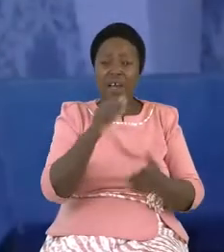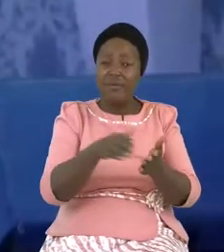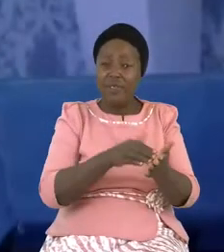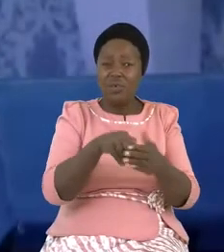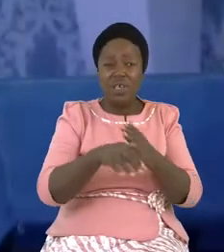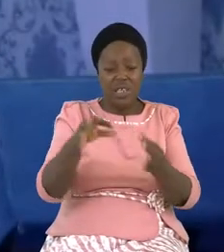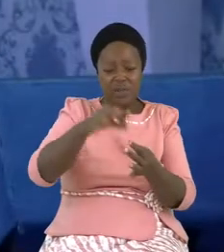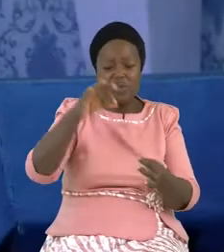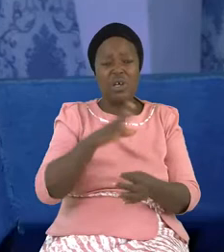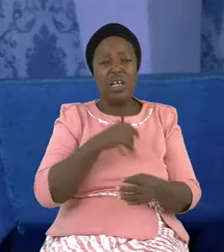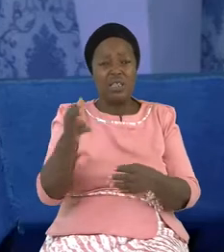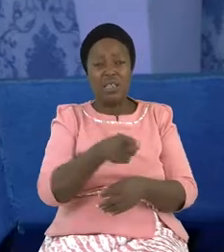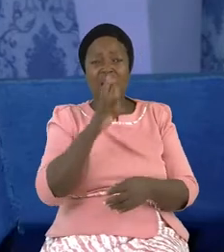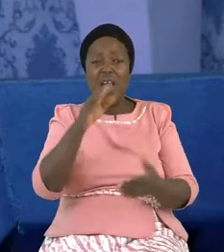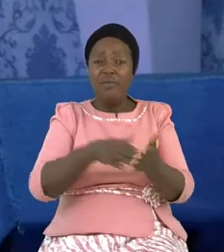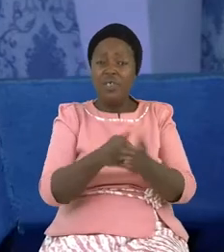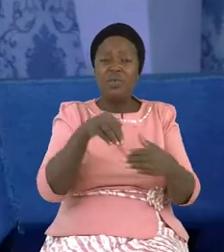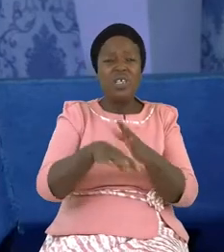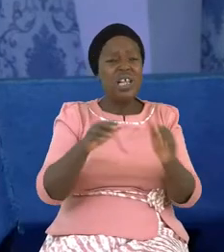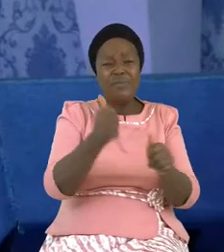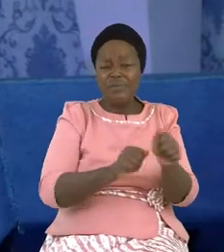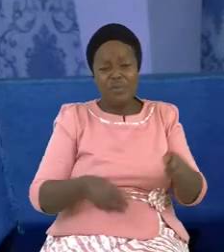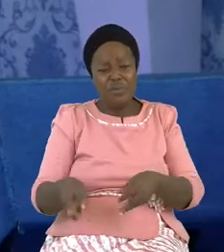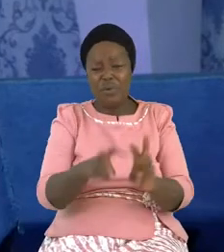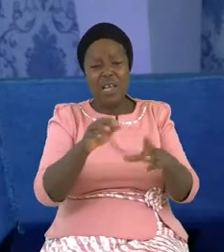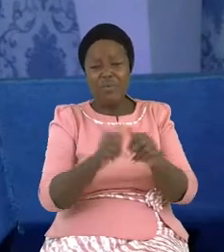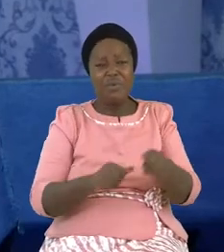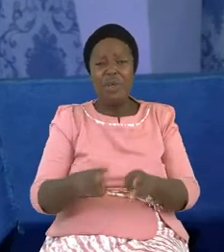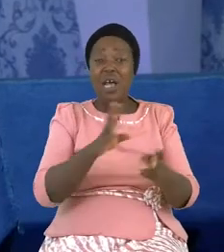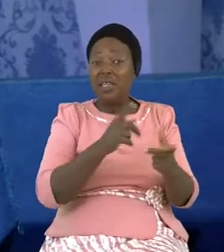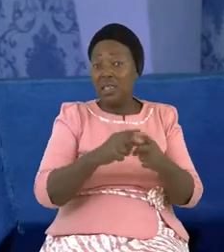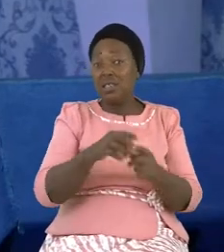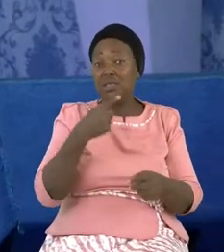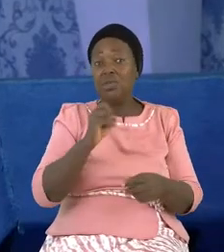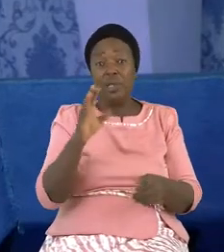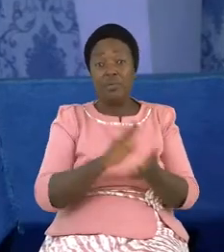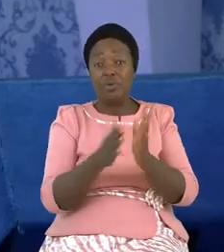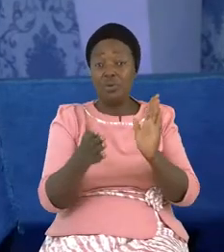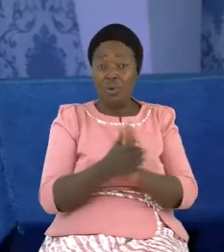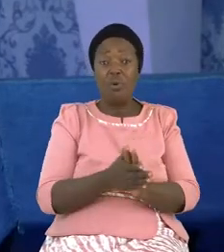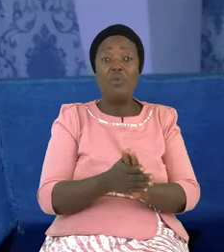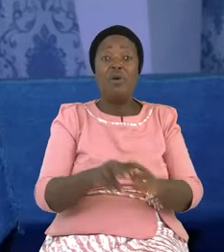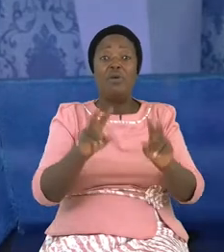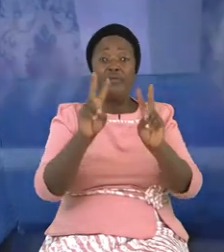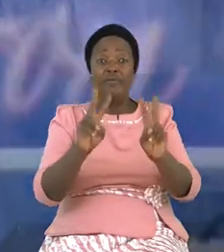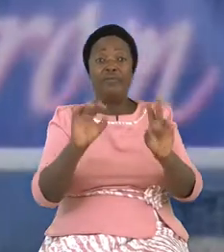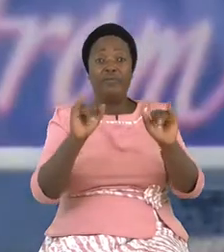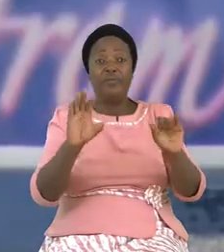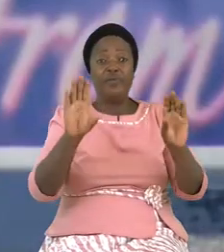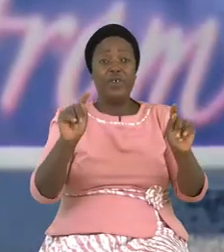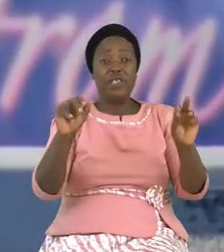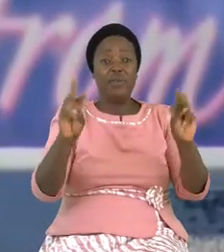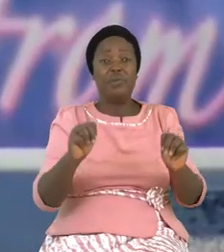They're feeble in any way, every way. And so they become victims. But tonight, the Lord will touch your